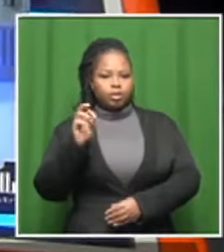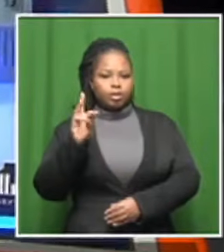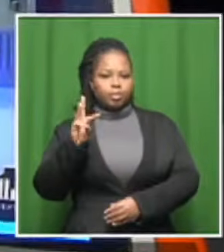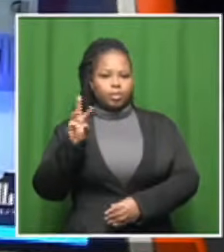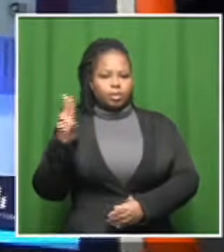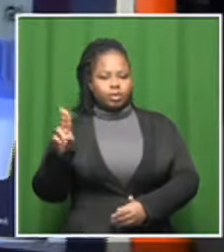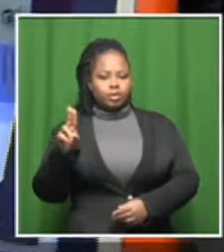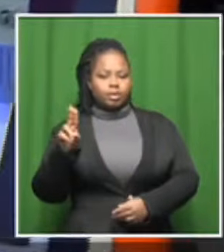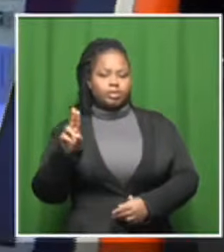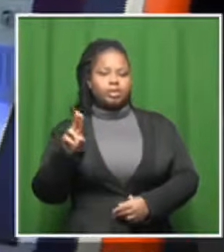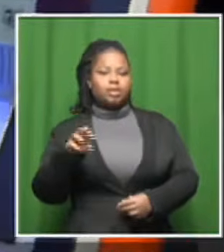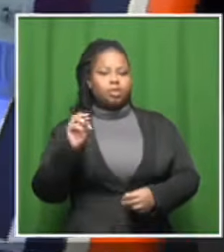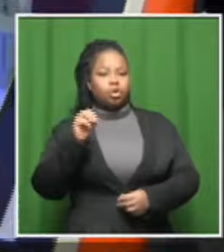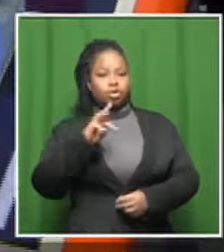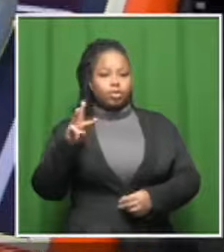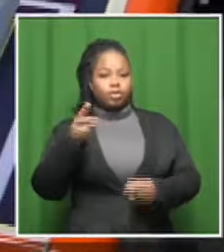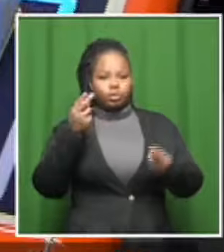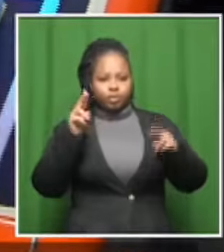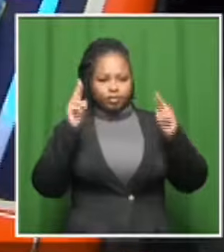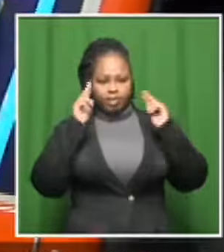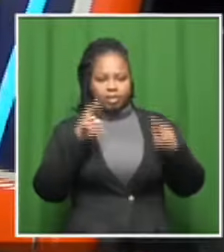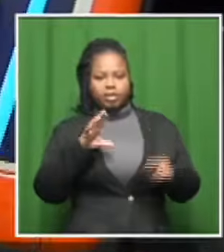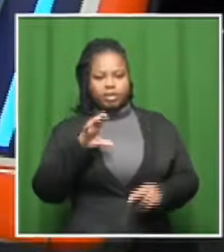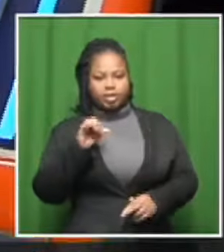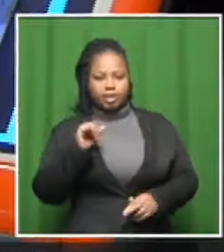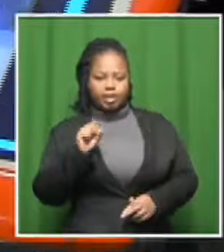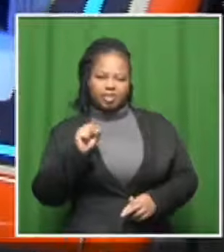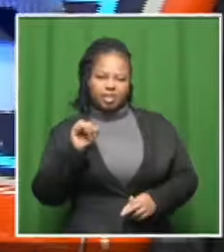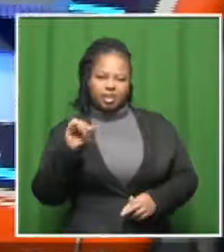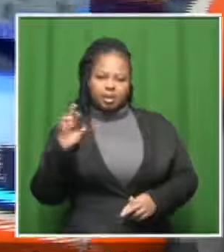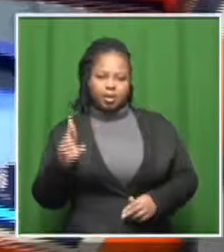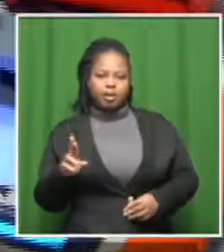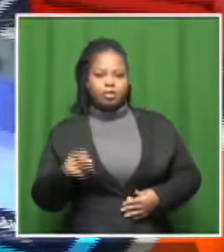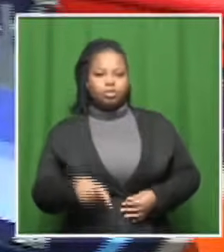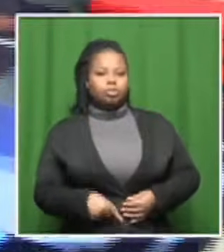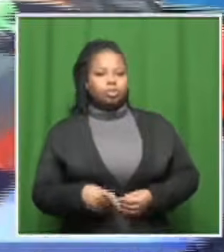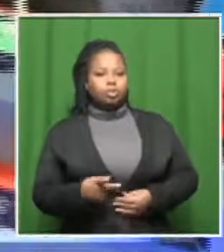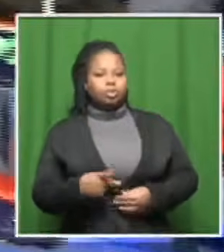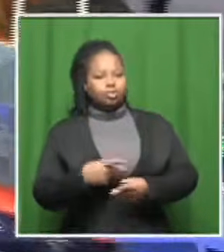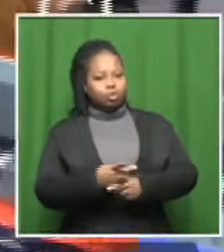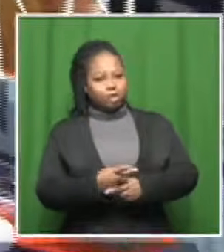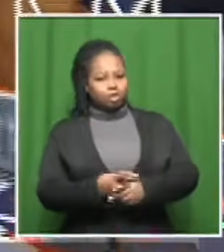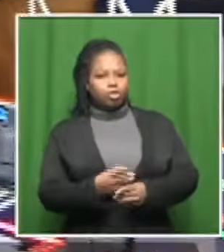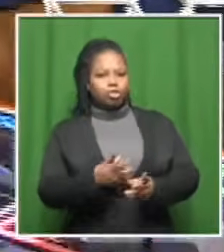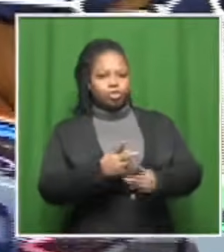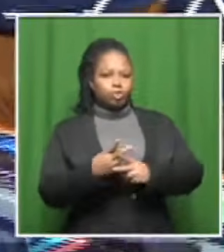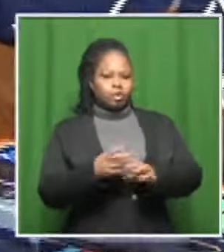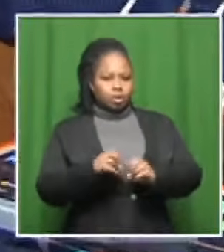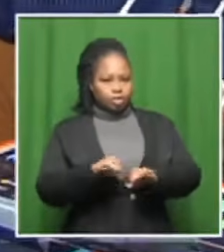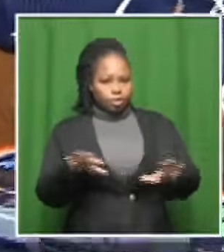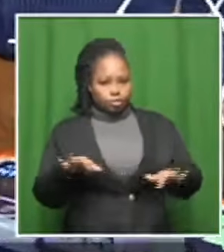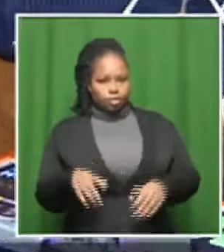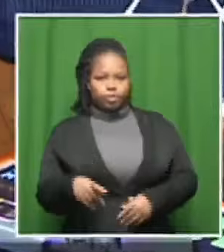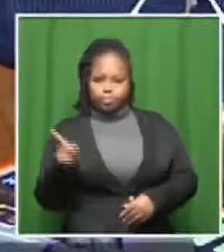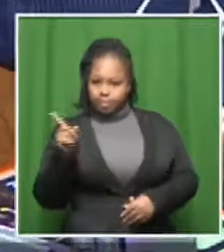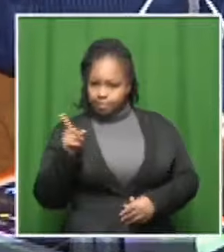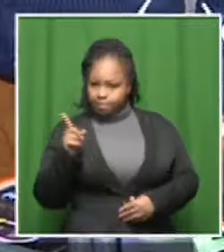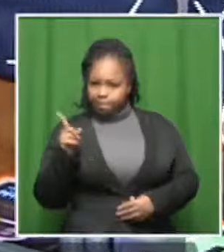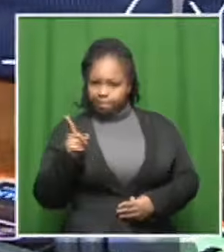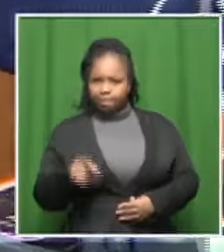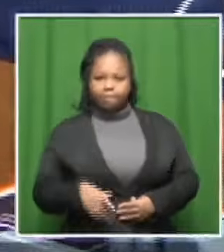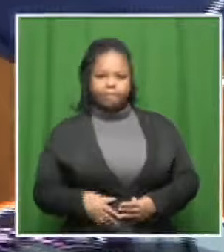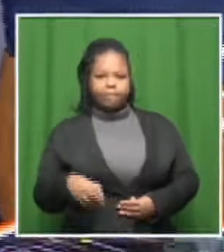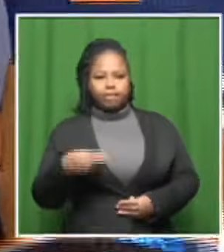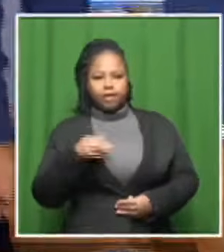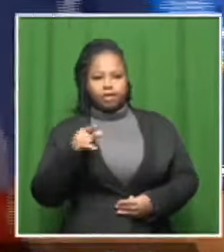CSIR. So we mainly deal with hydrogen production, storage and distribution. Okay. So as you can see, this is a hydrogen